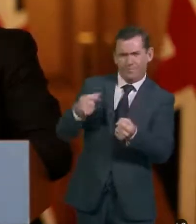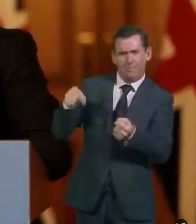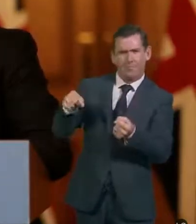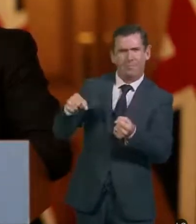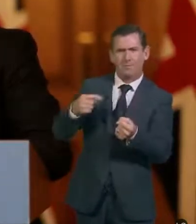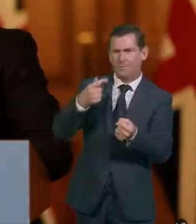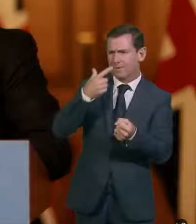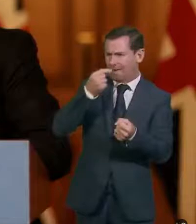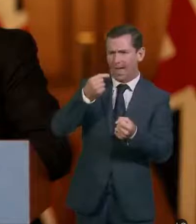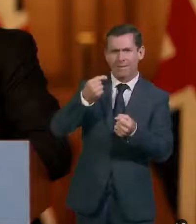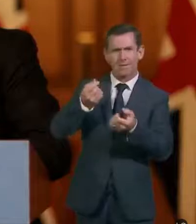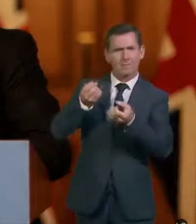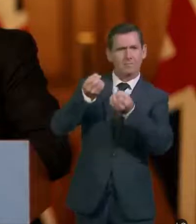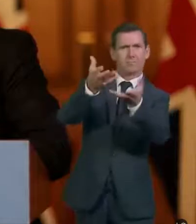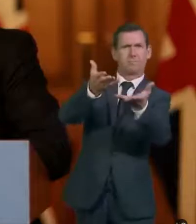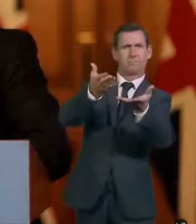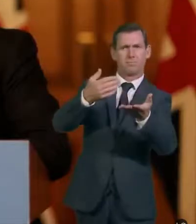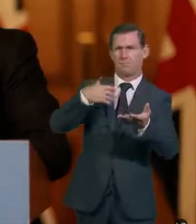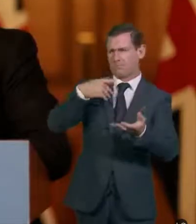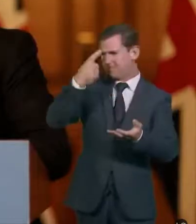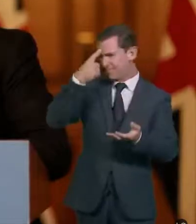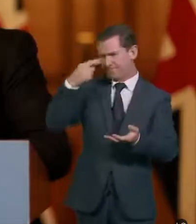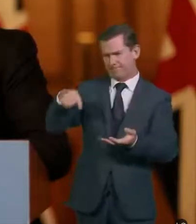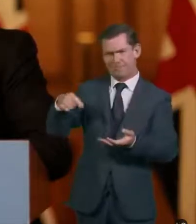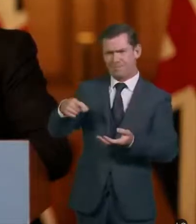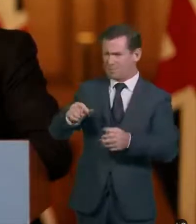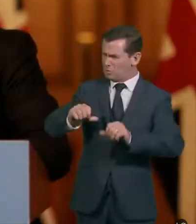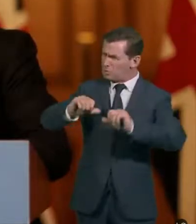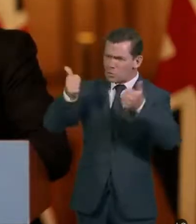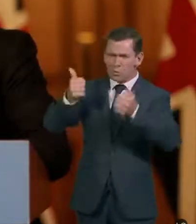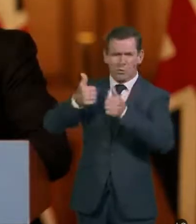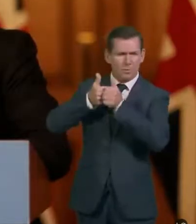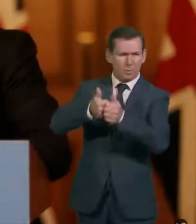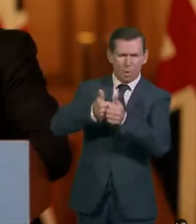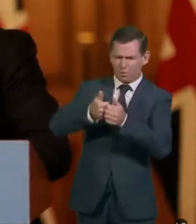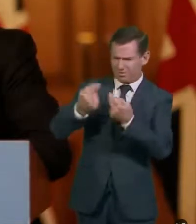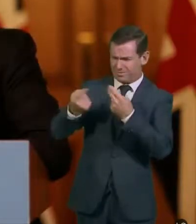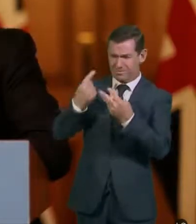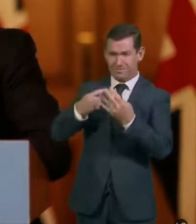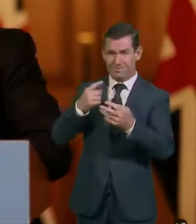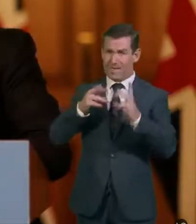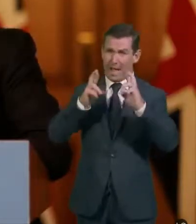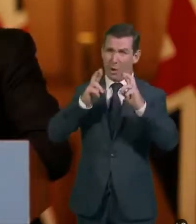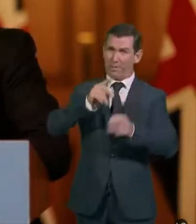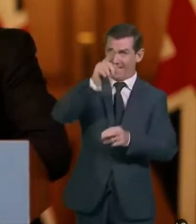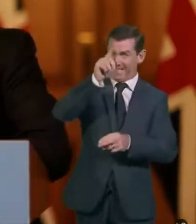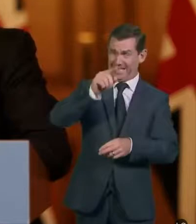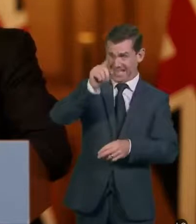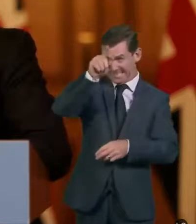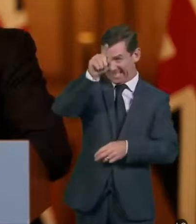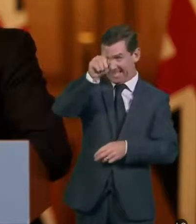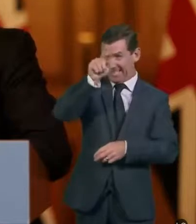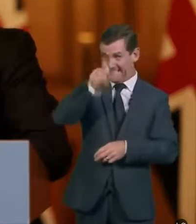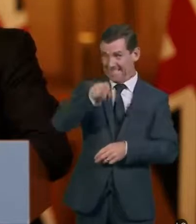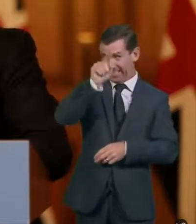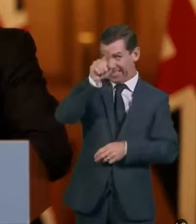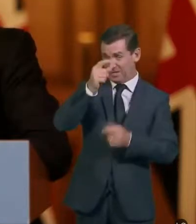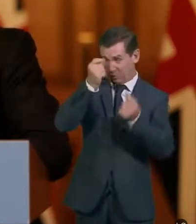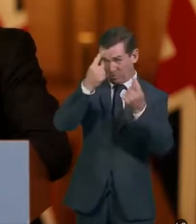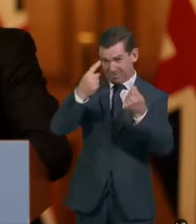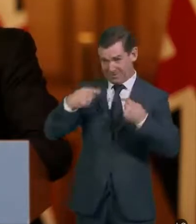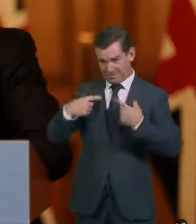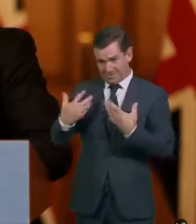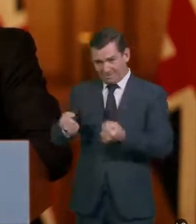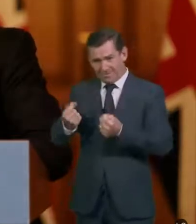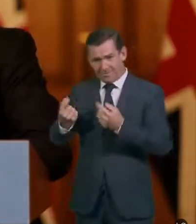good levels of support. I hope that he understands that, and the urgency, as you rightly say,